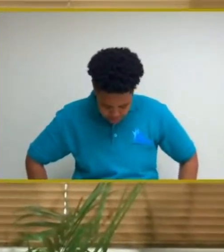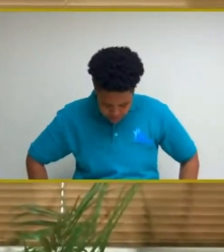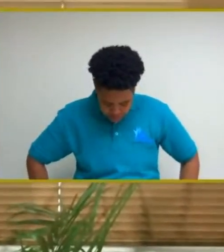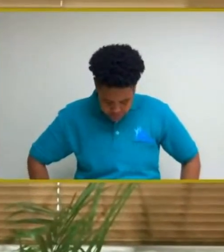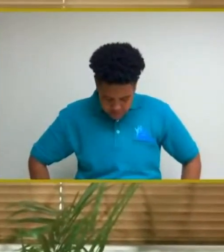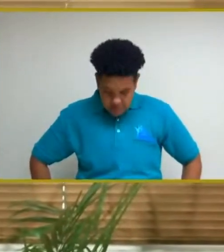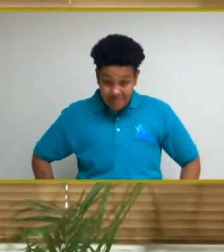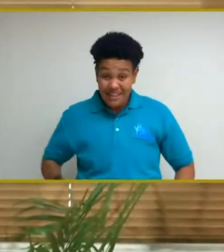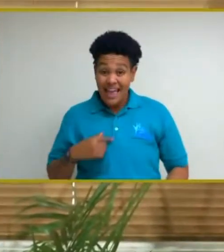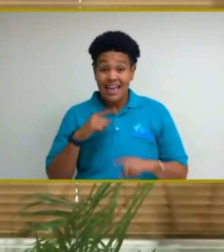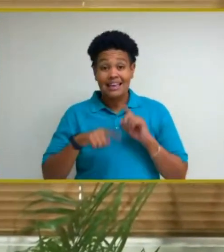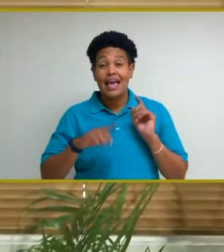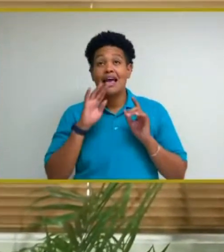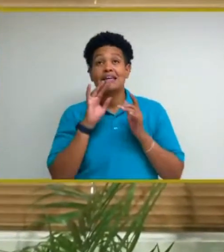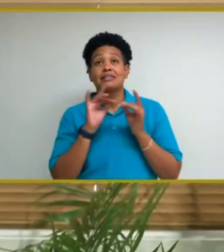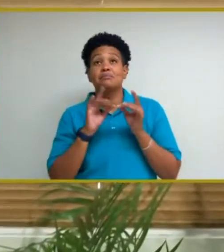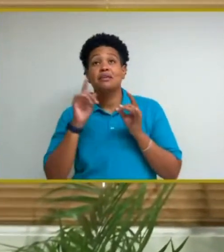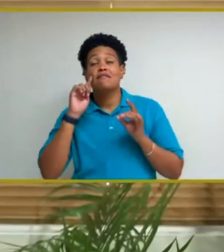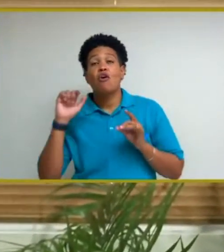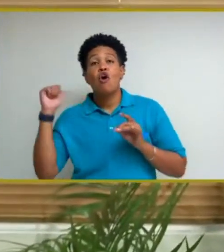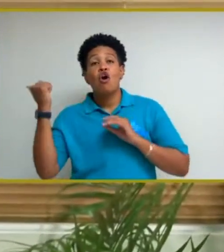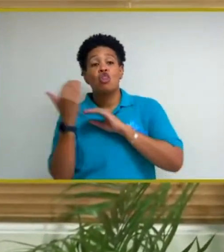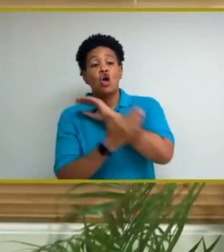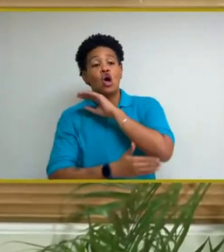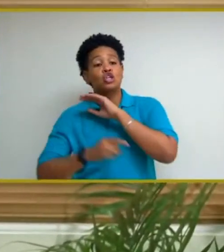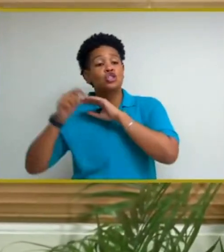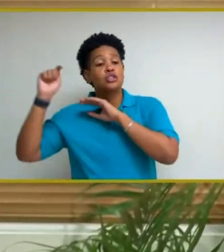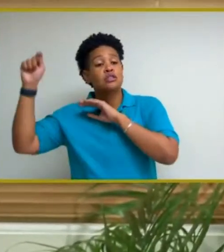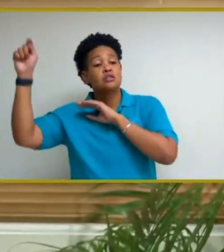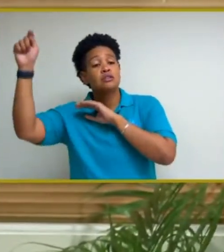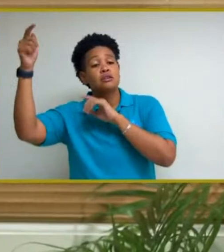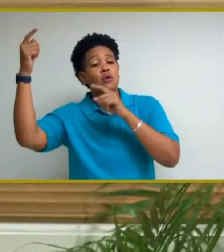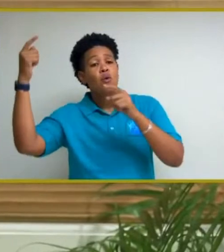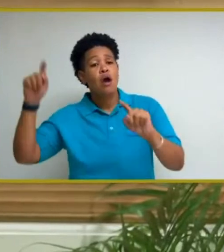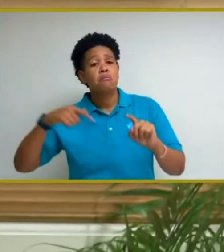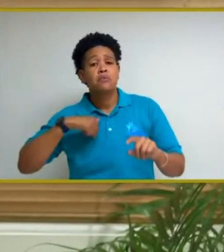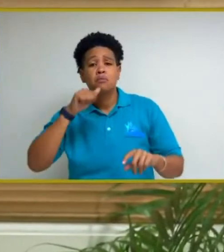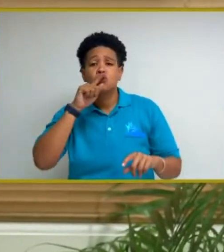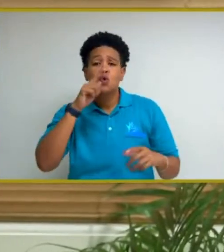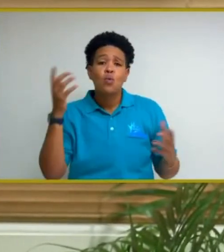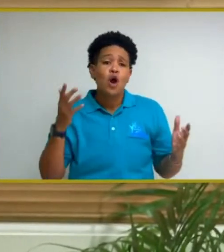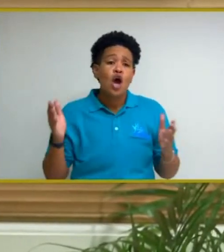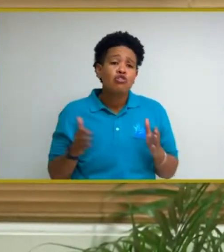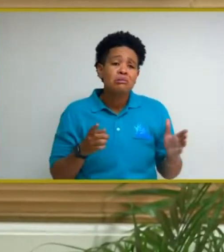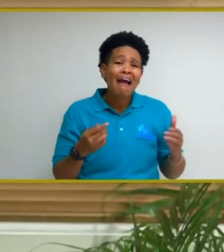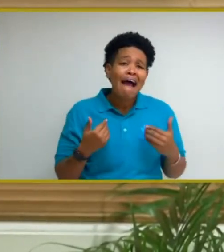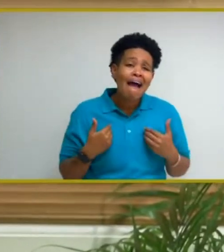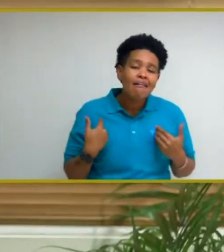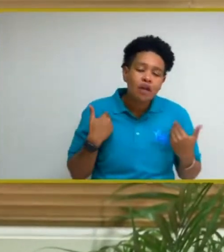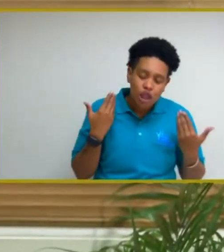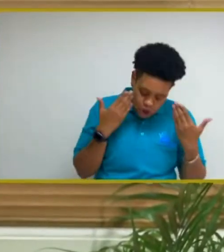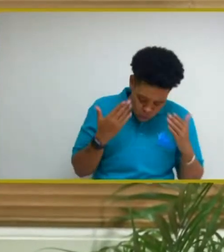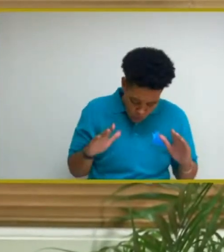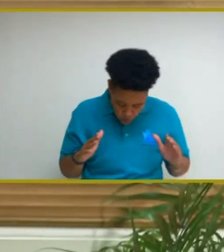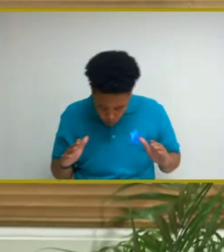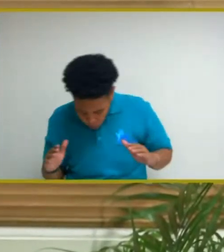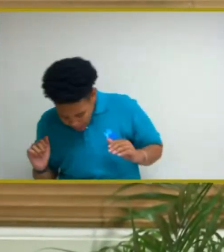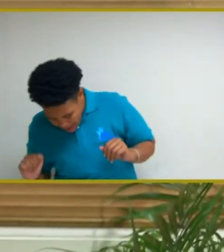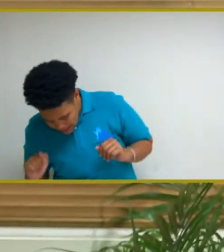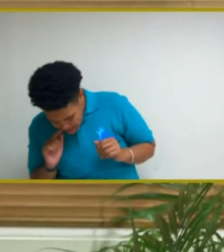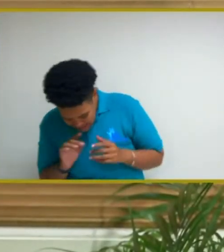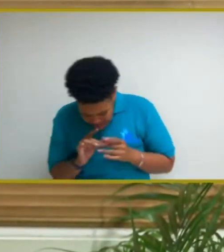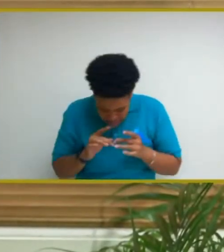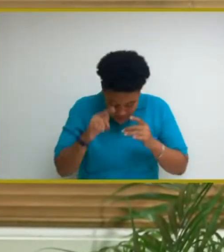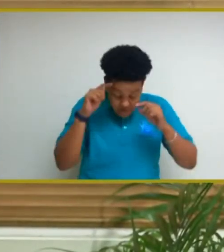I can't speak for other countries. I'm not sure what arrangements they may or may not have had. I can speak for